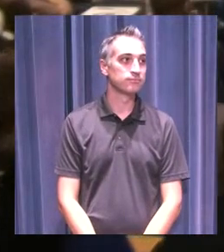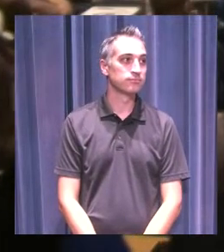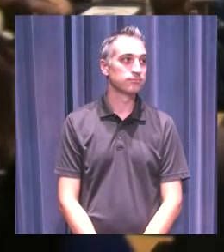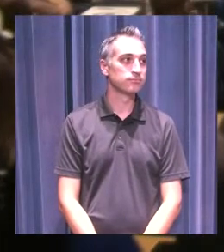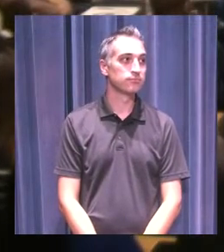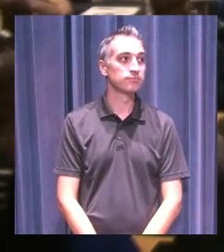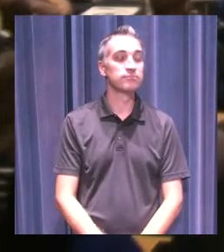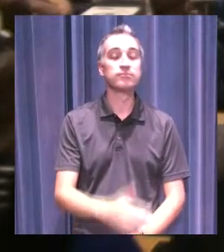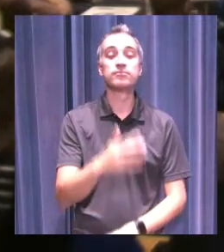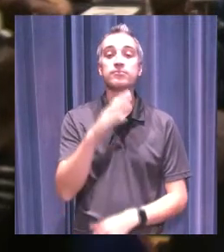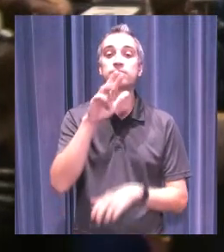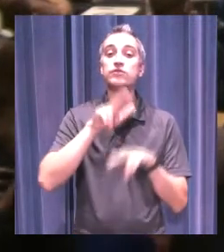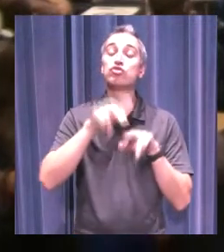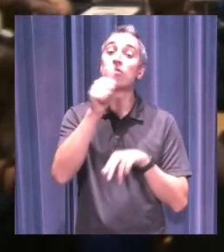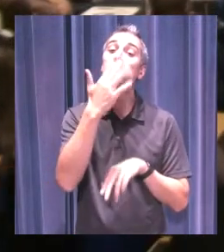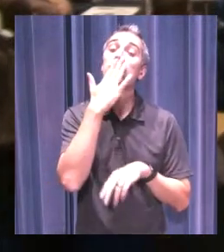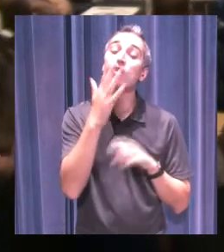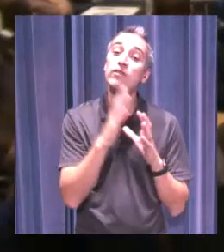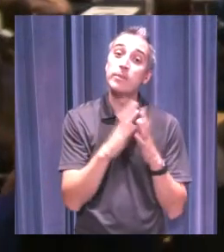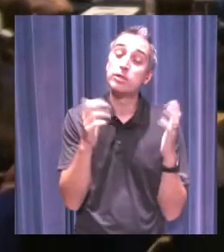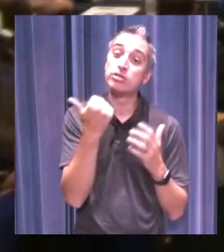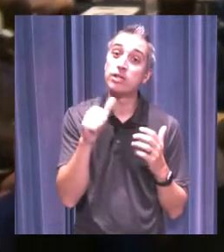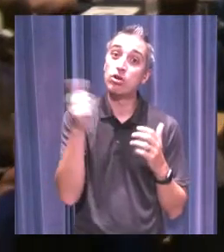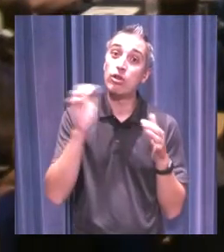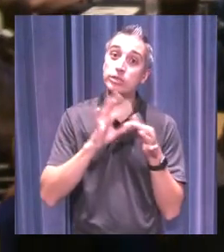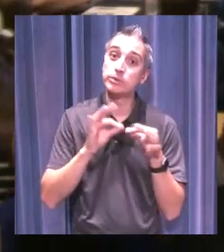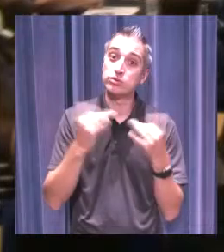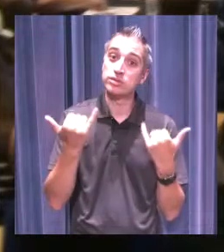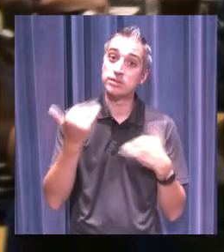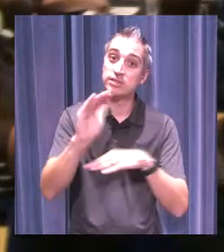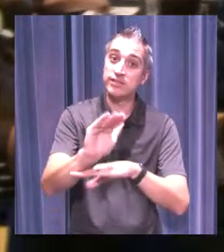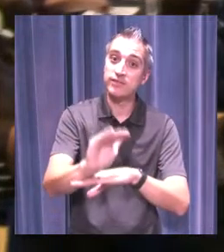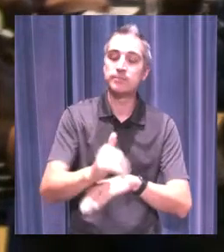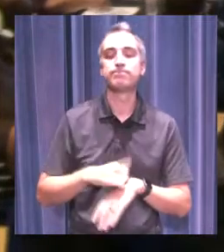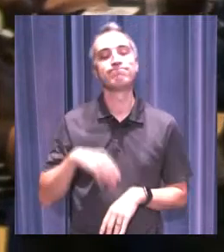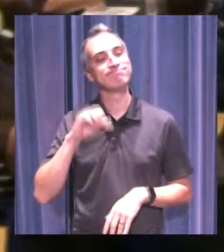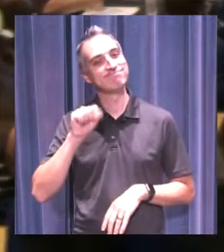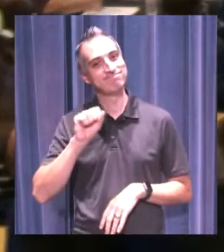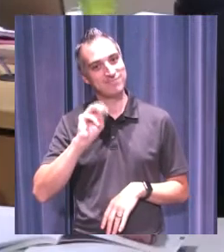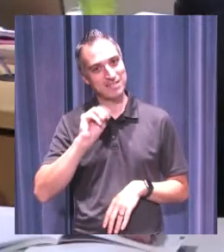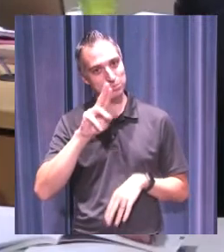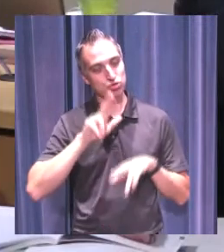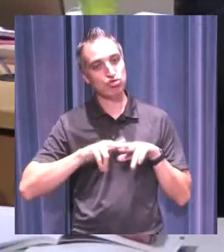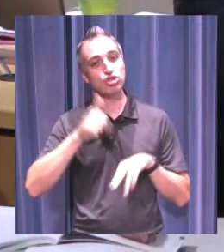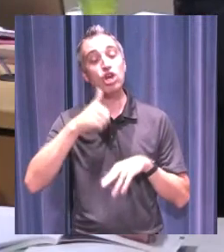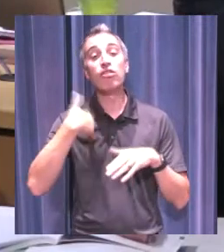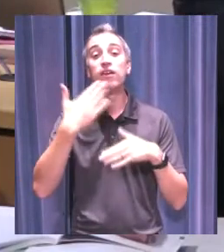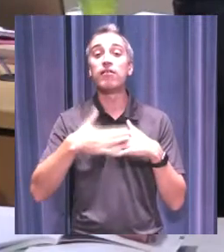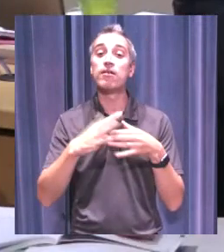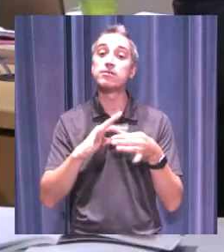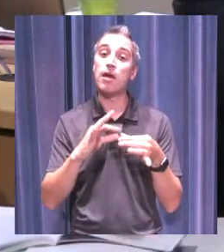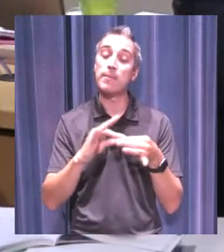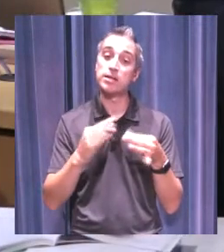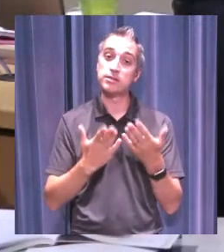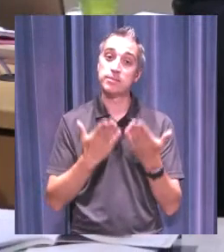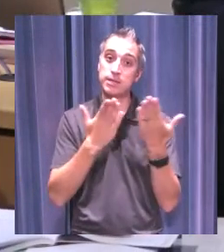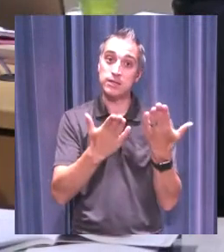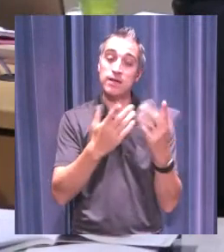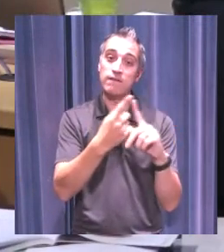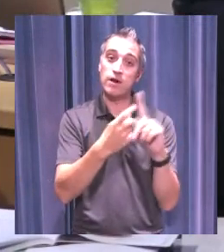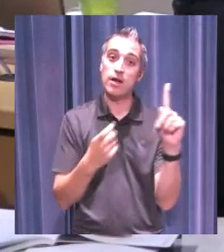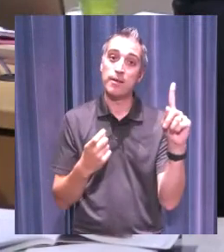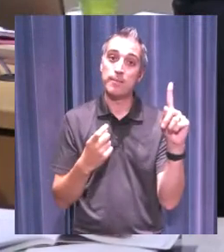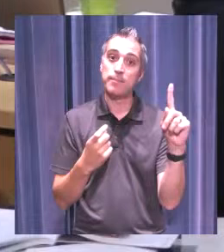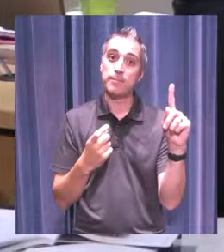Thank you very much. Are there any other speakers this evening? Yes, Mr. Chair. The next comment's been submitted by